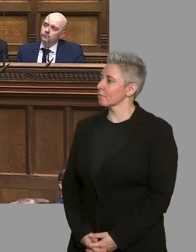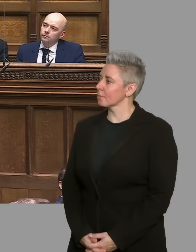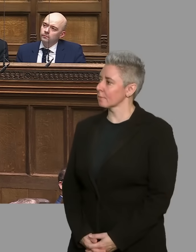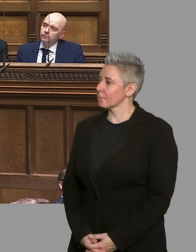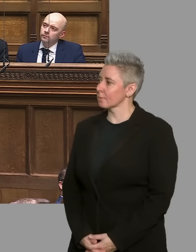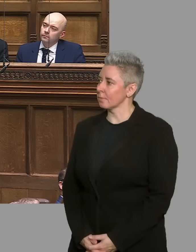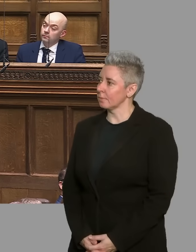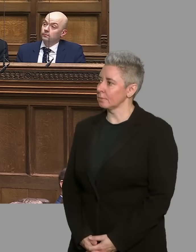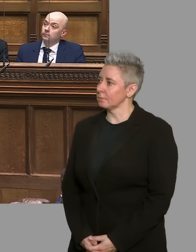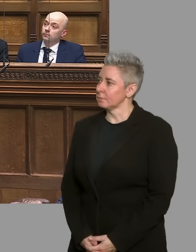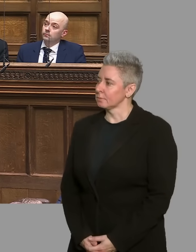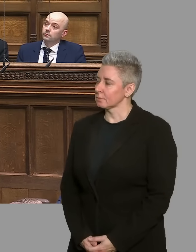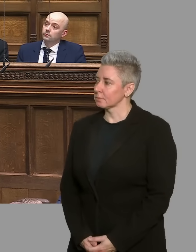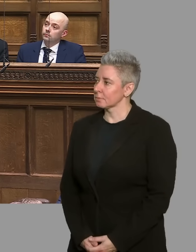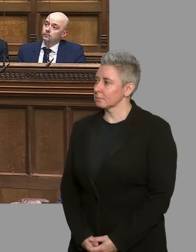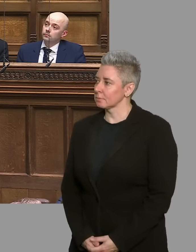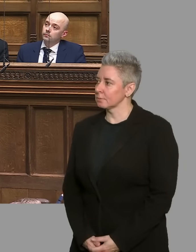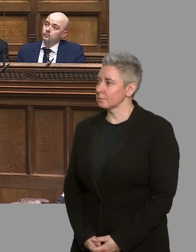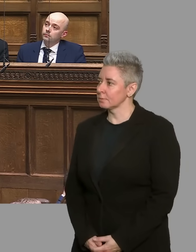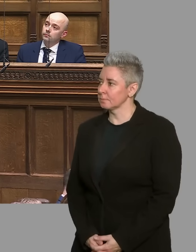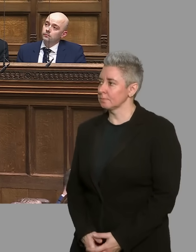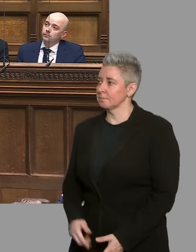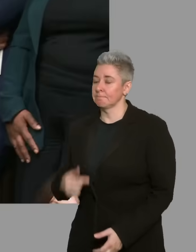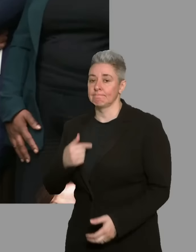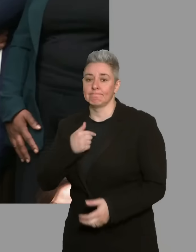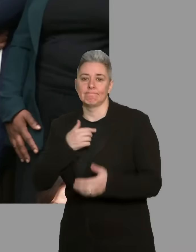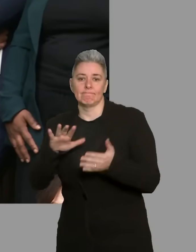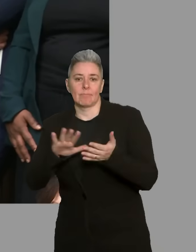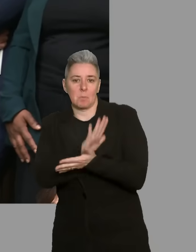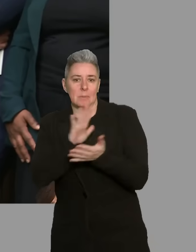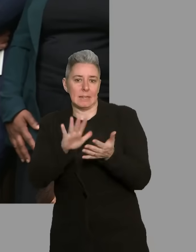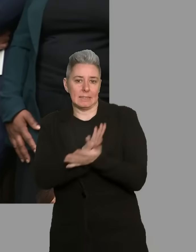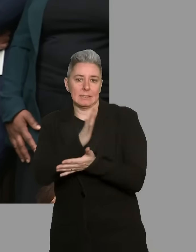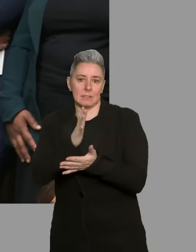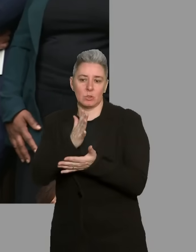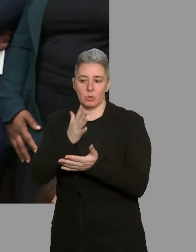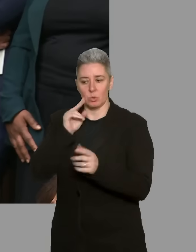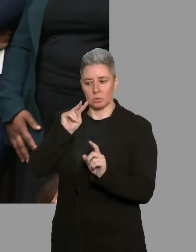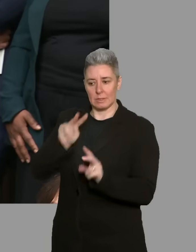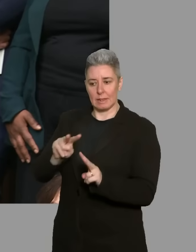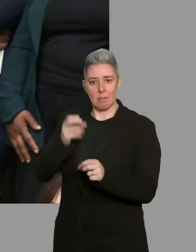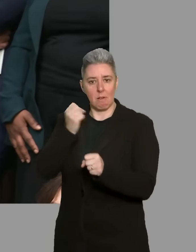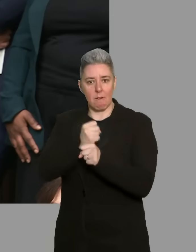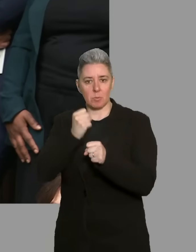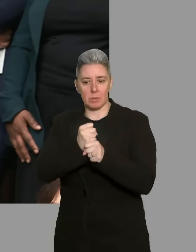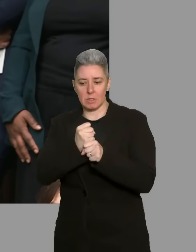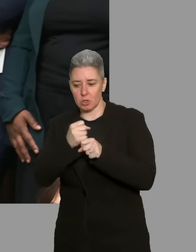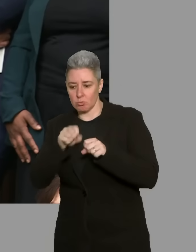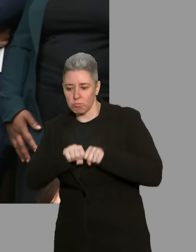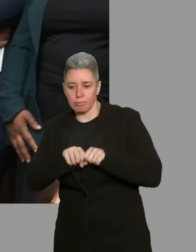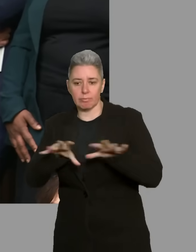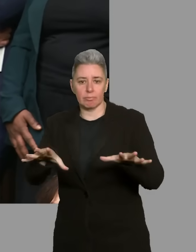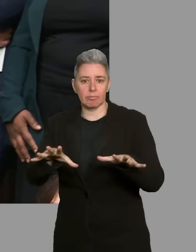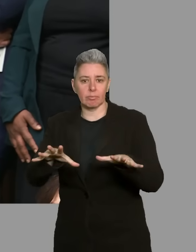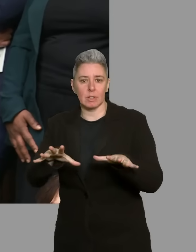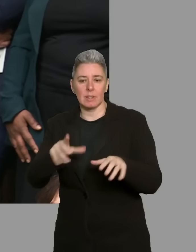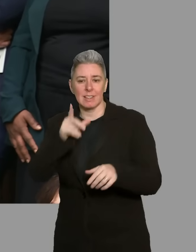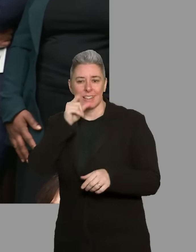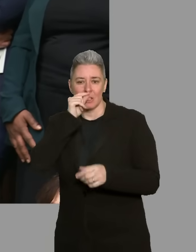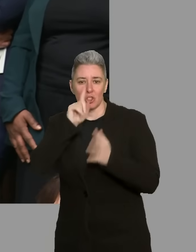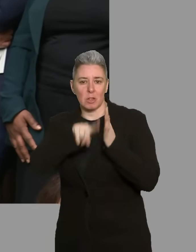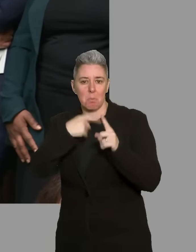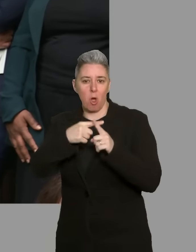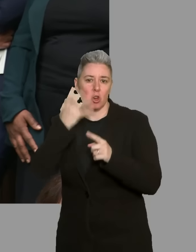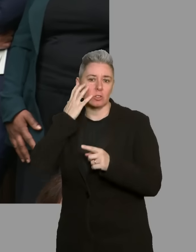the chickenpox vaccine. This, of course, is in stark contrast to the vaccine